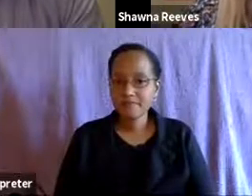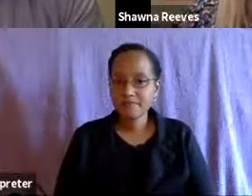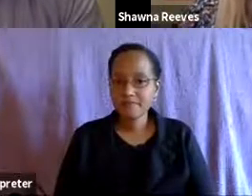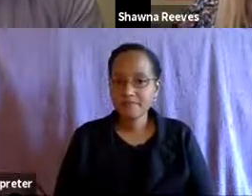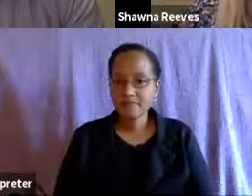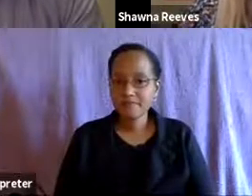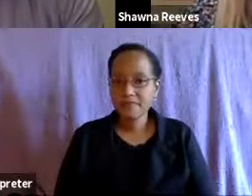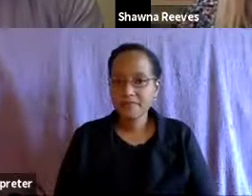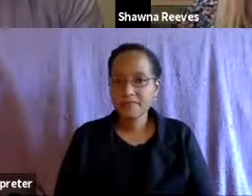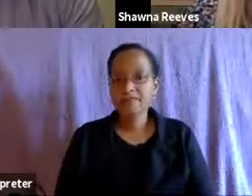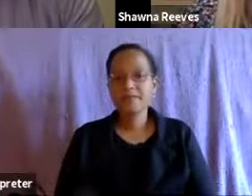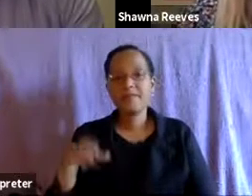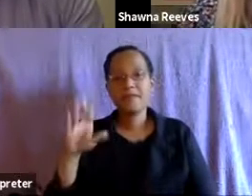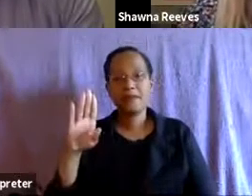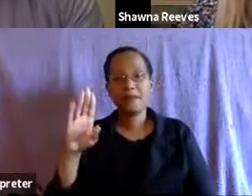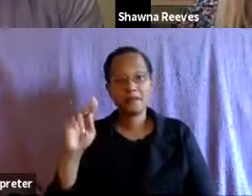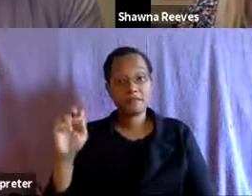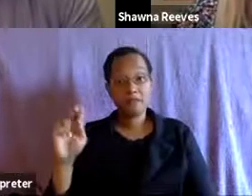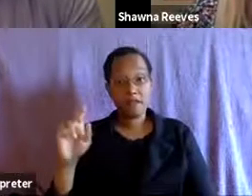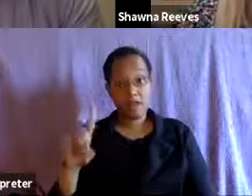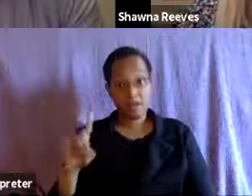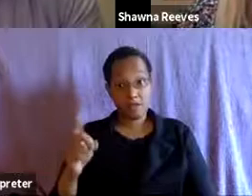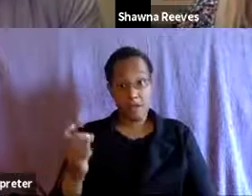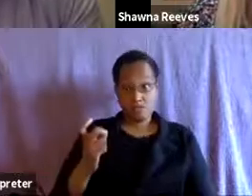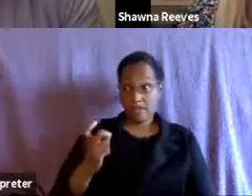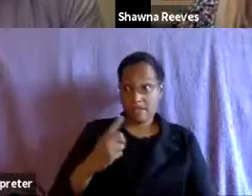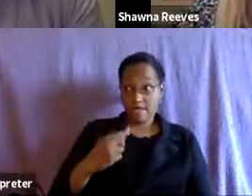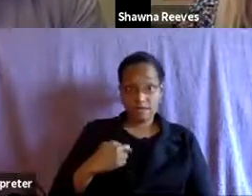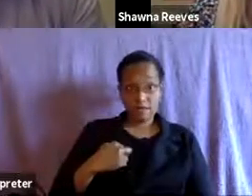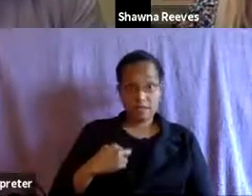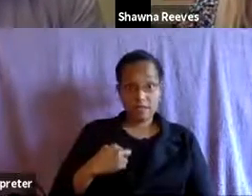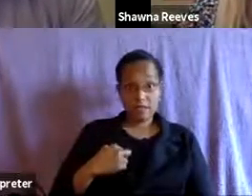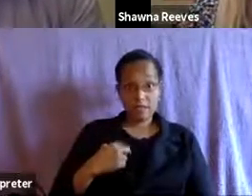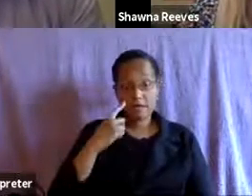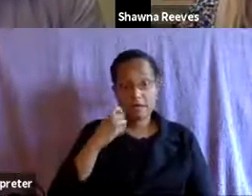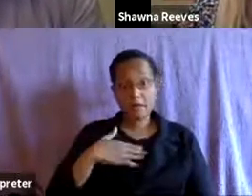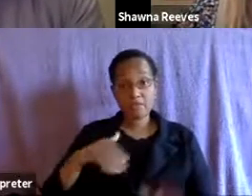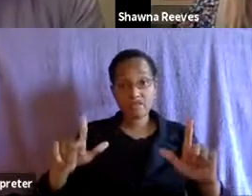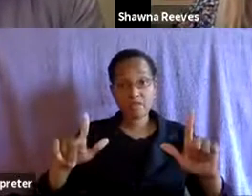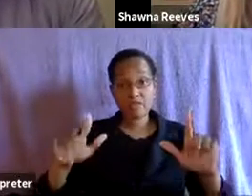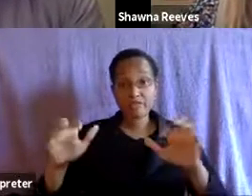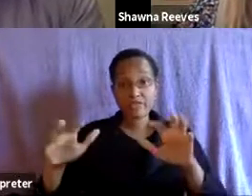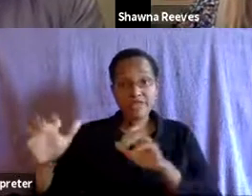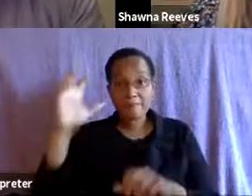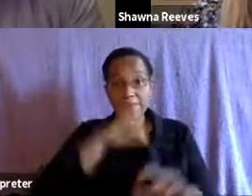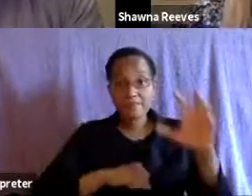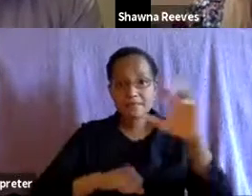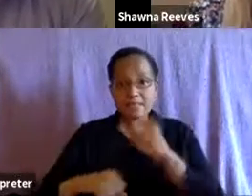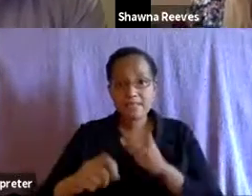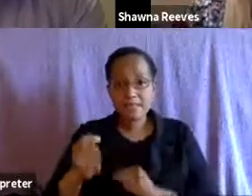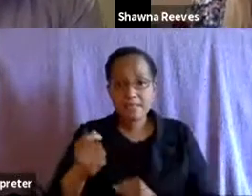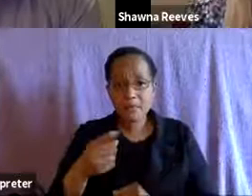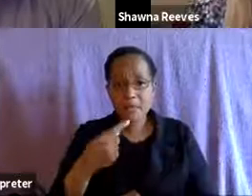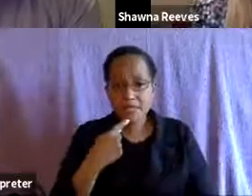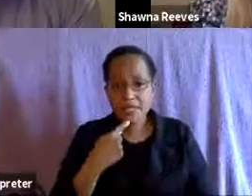this, what are you guys doing moving forward, again, to check in with them, with